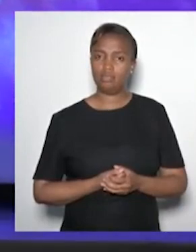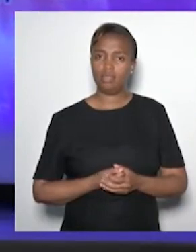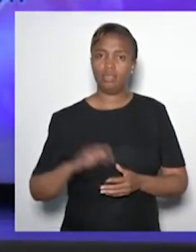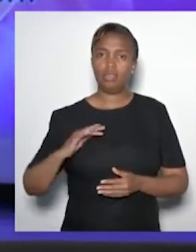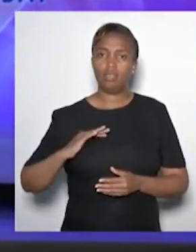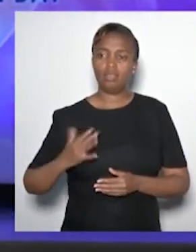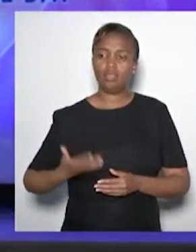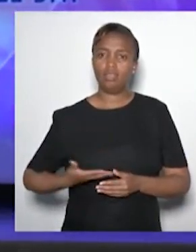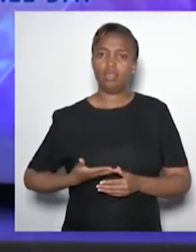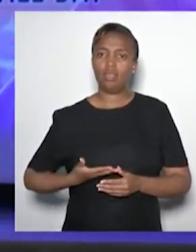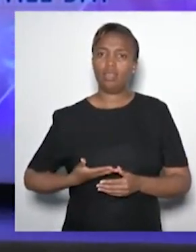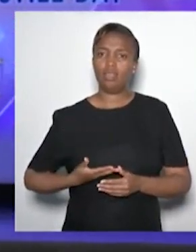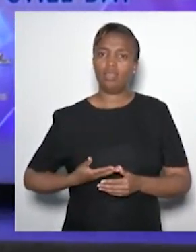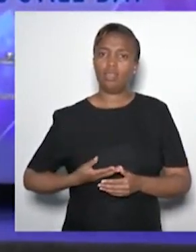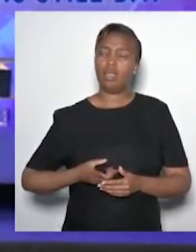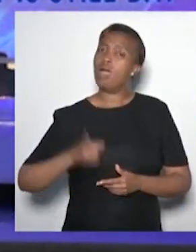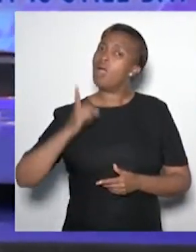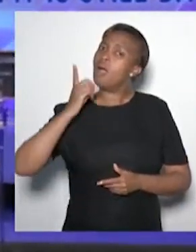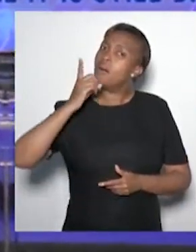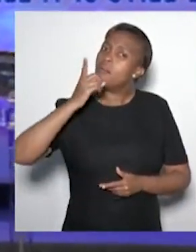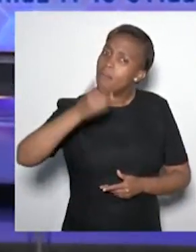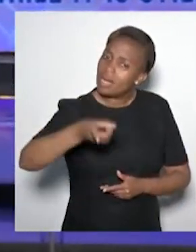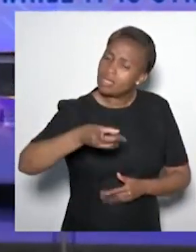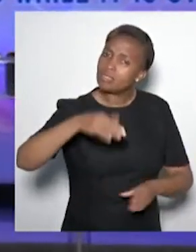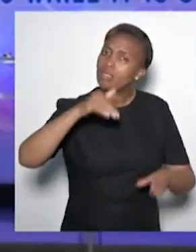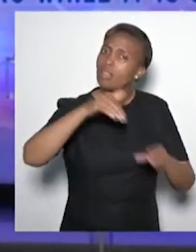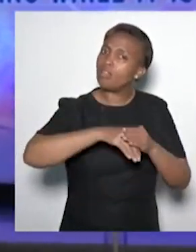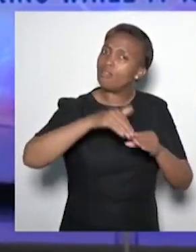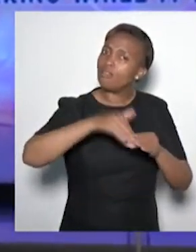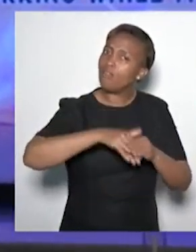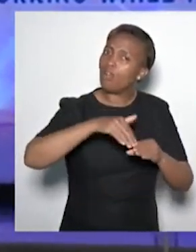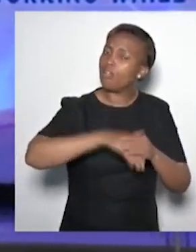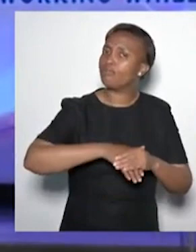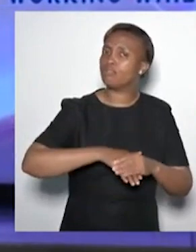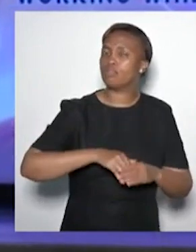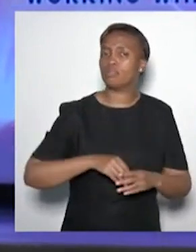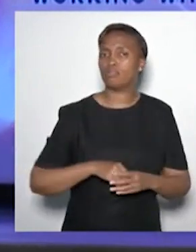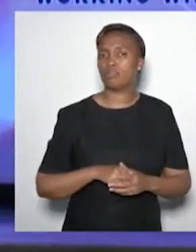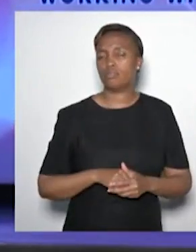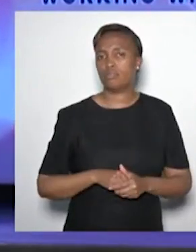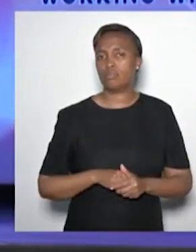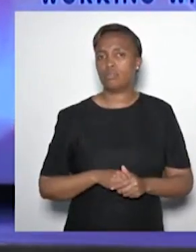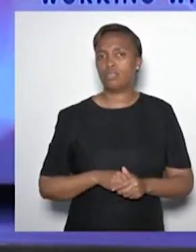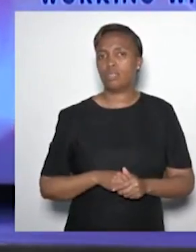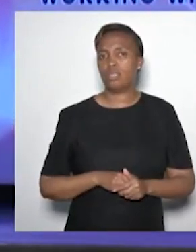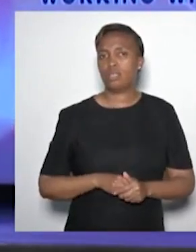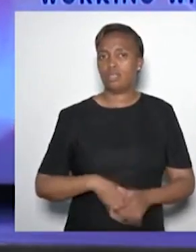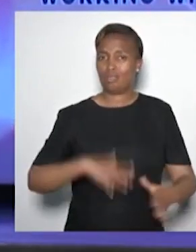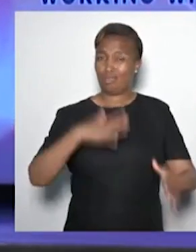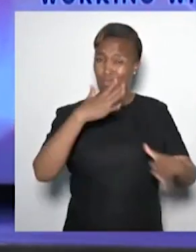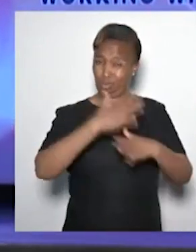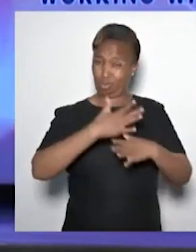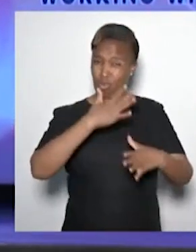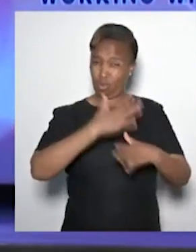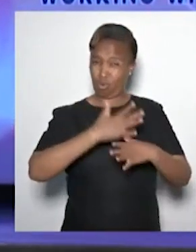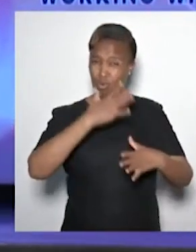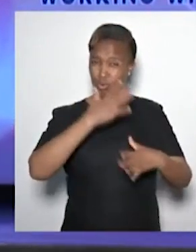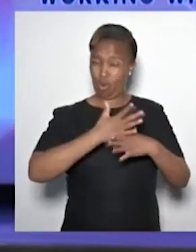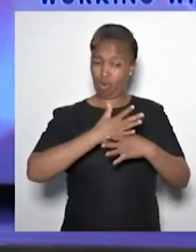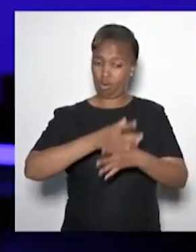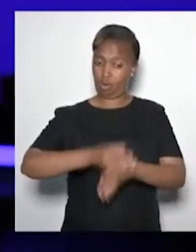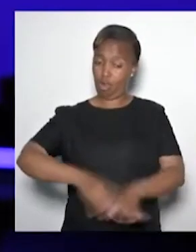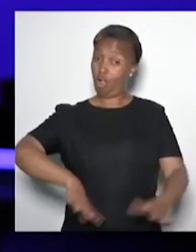women must get involved in the work of the ministry.